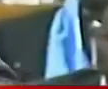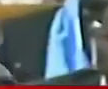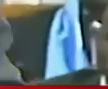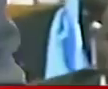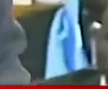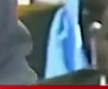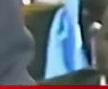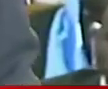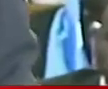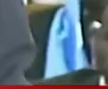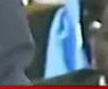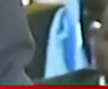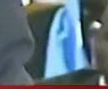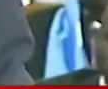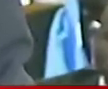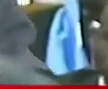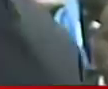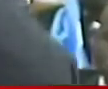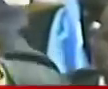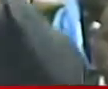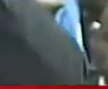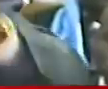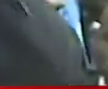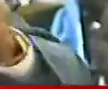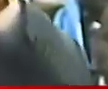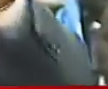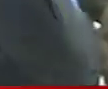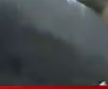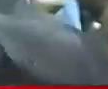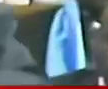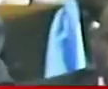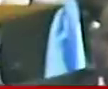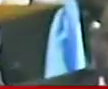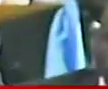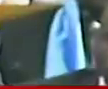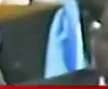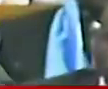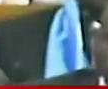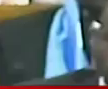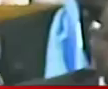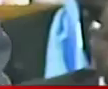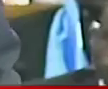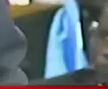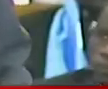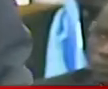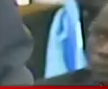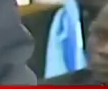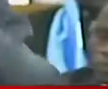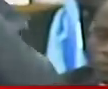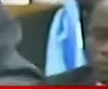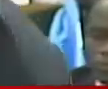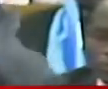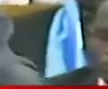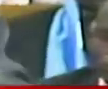The message from here is that we now must all be selfless. Selfless. I